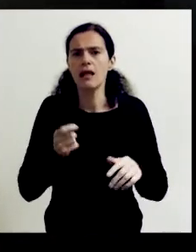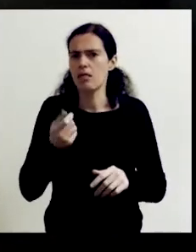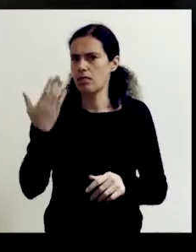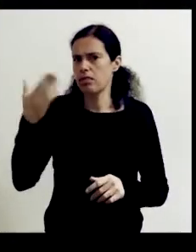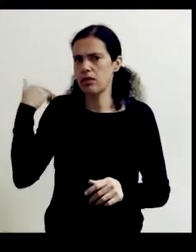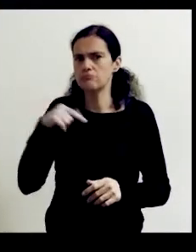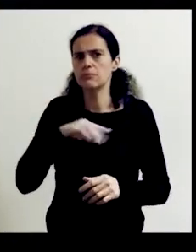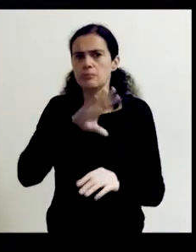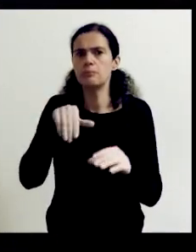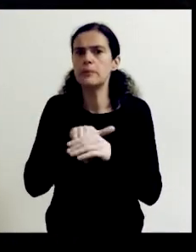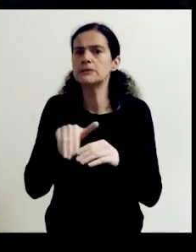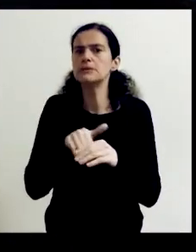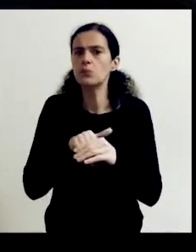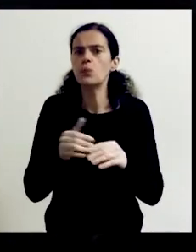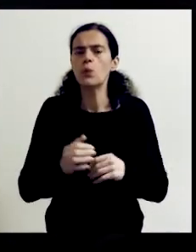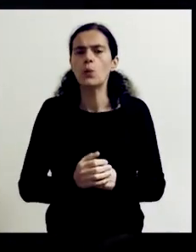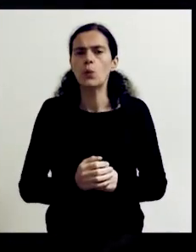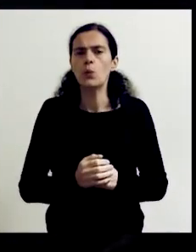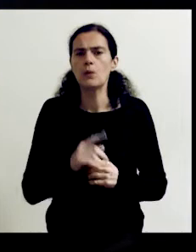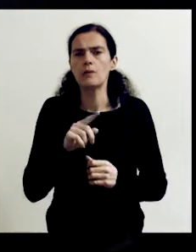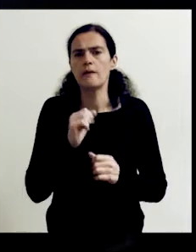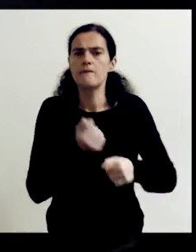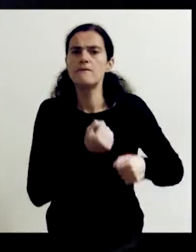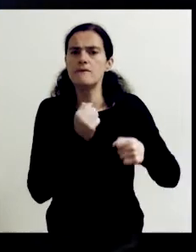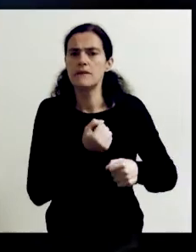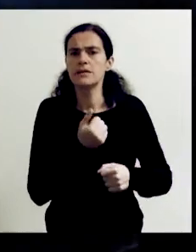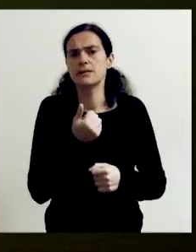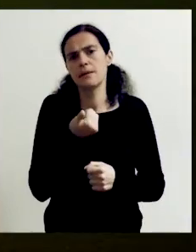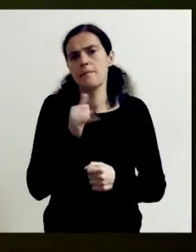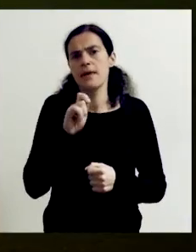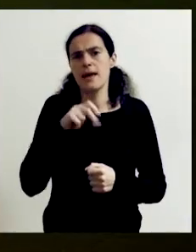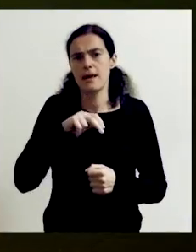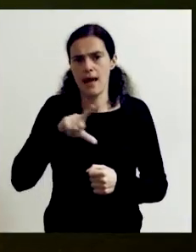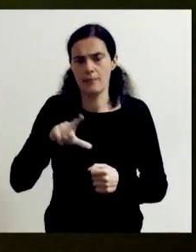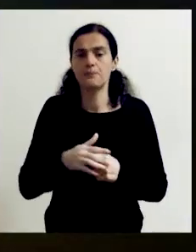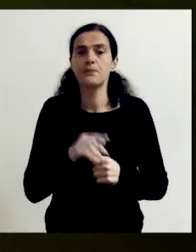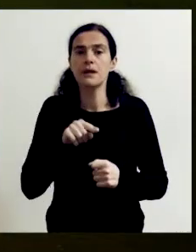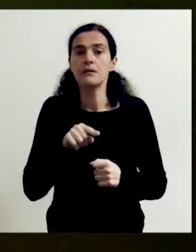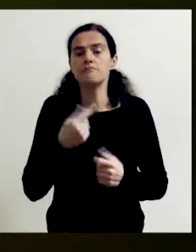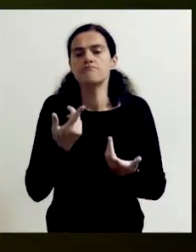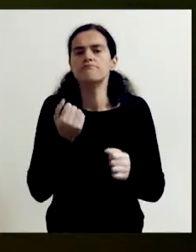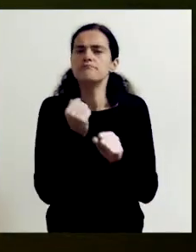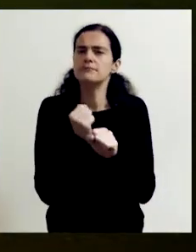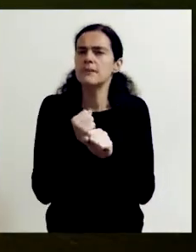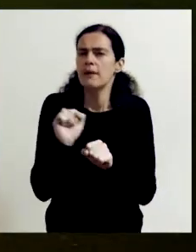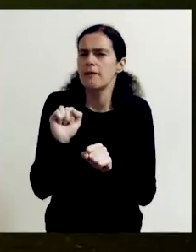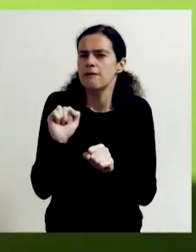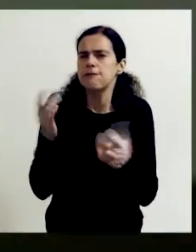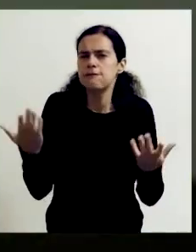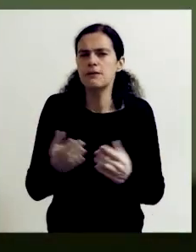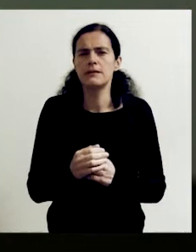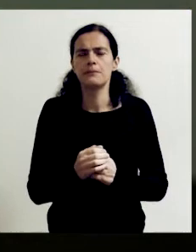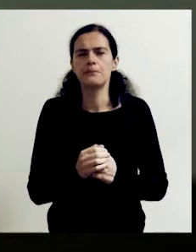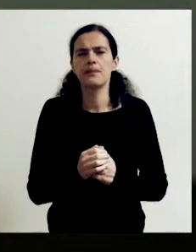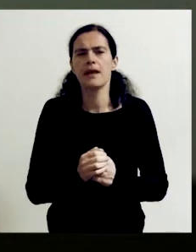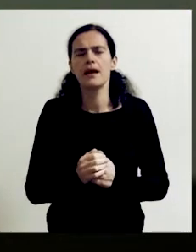he recently took part into the Venice Bienal. The way KORAKRIT Marunanondochai works